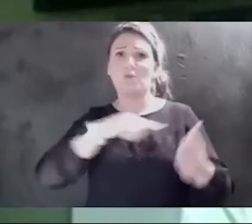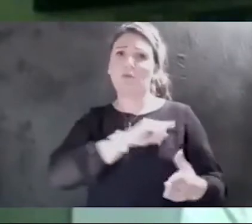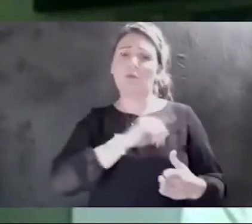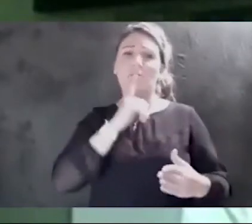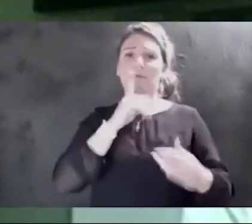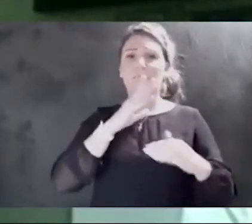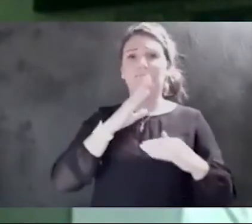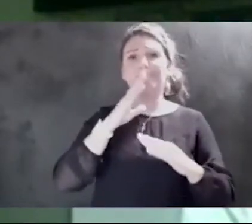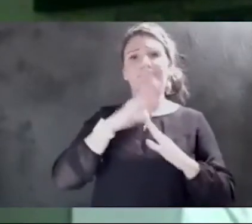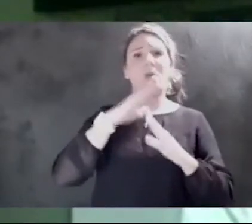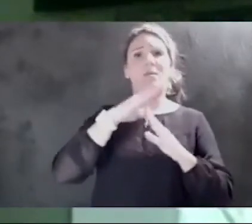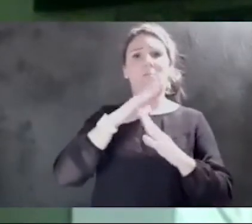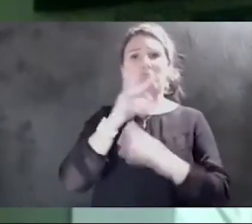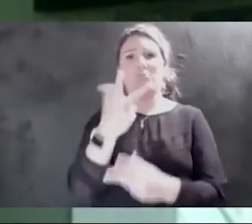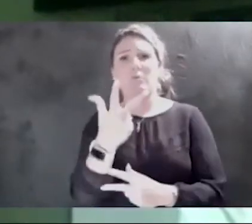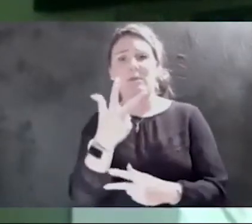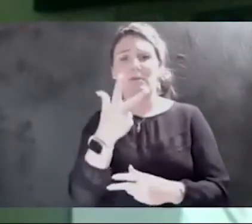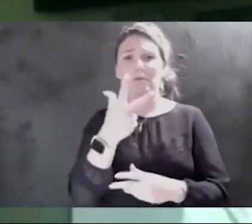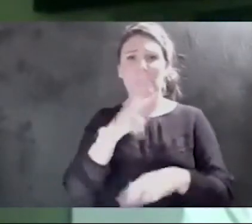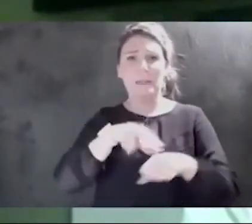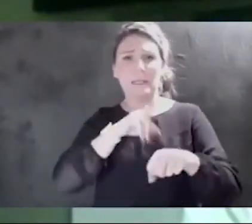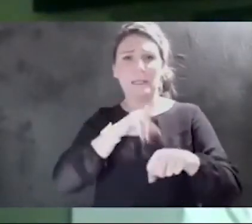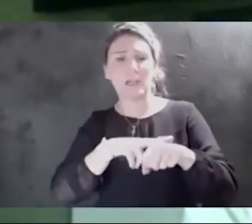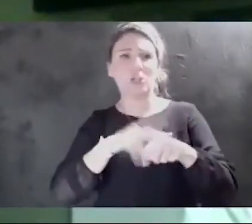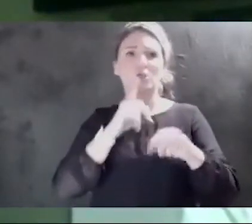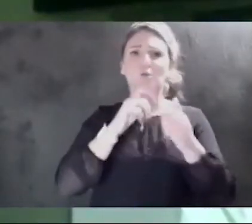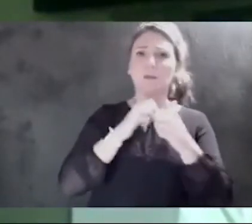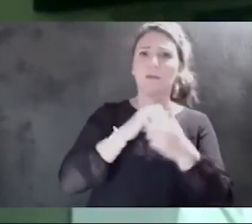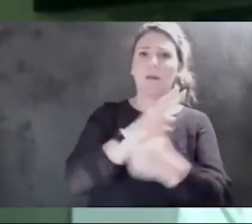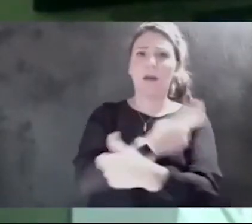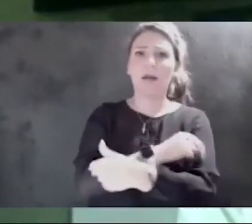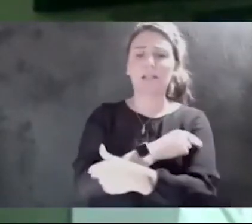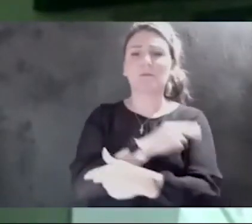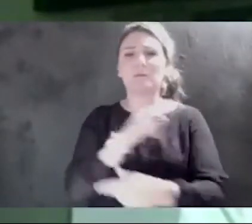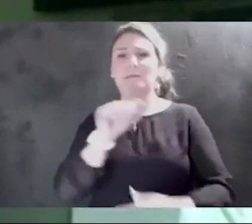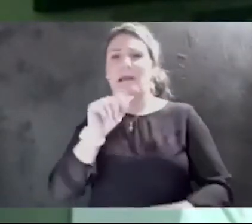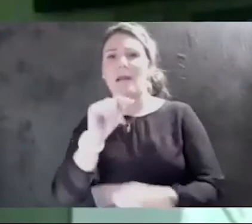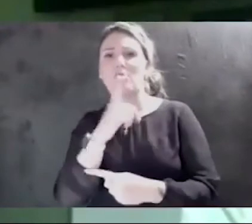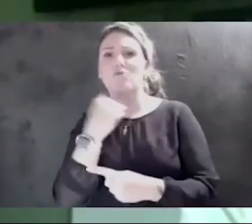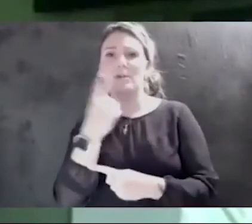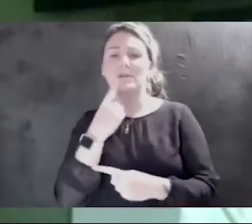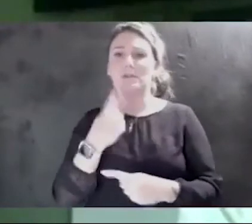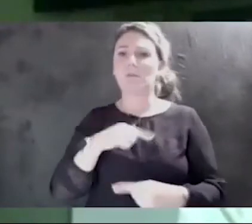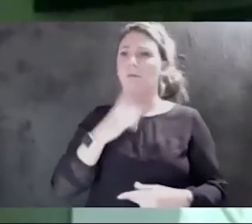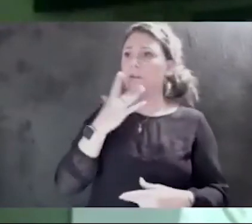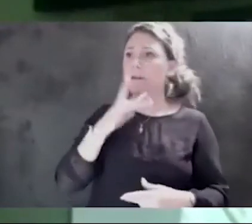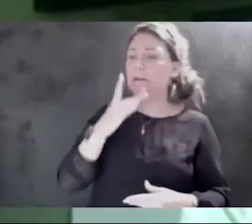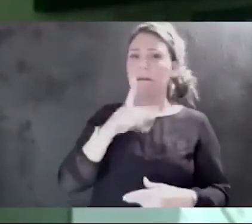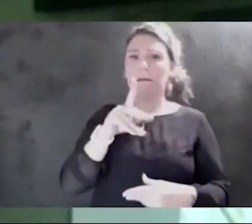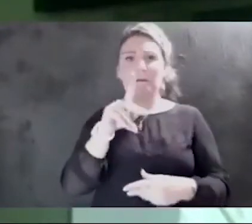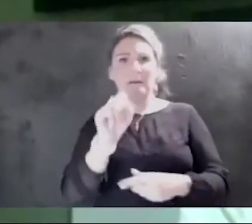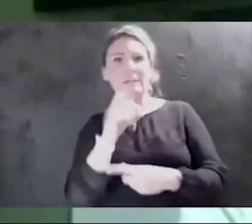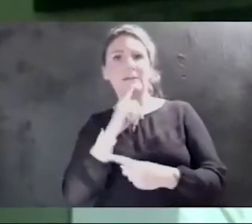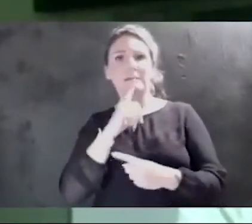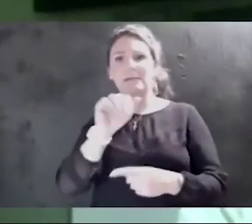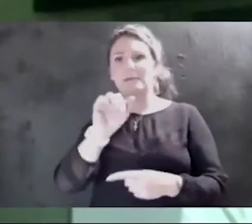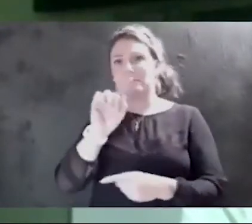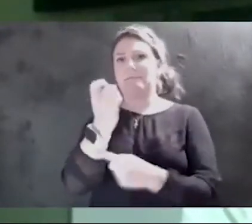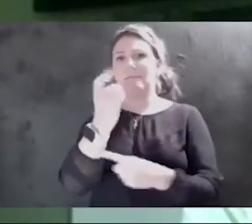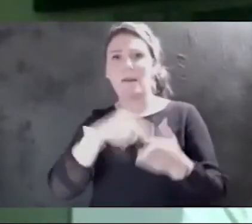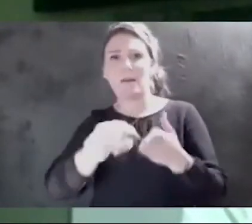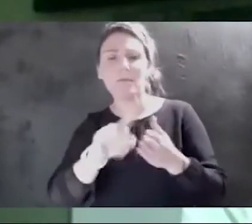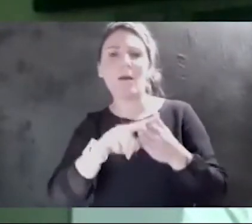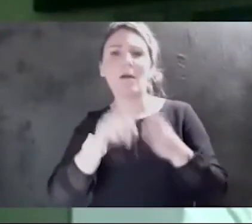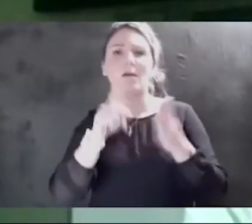in the nation in terms of hospitals considered at risk. We're fortunate that Kansas taxpayers have stepped up to support their